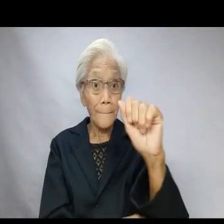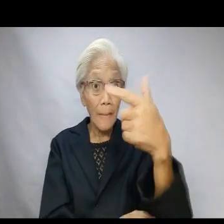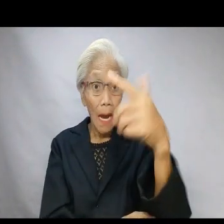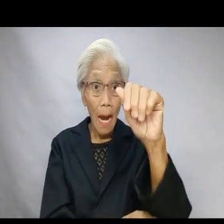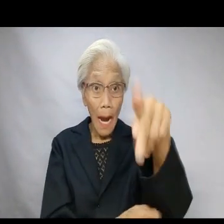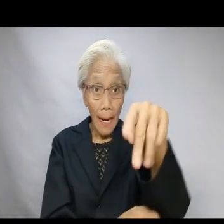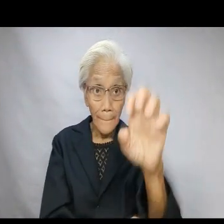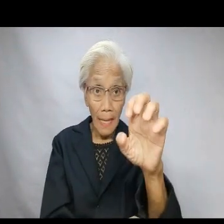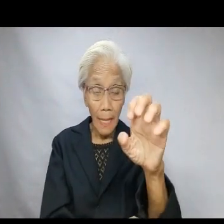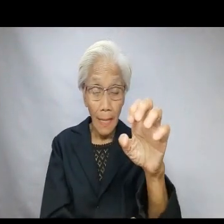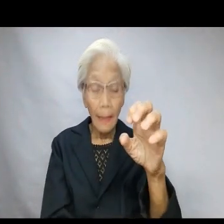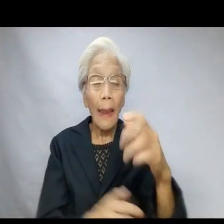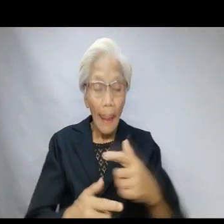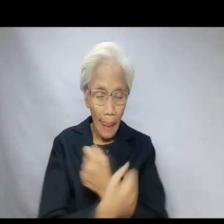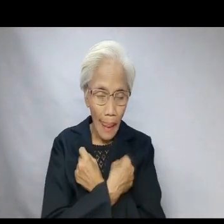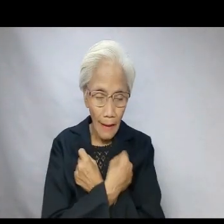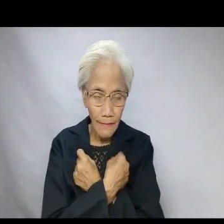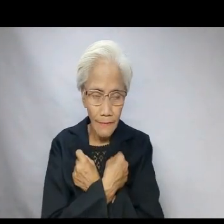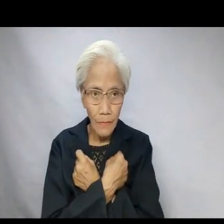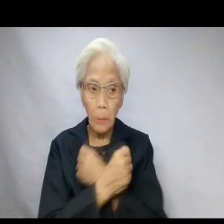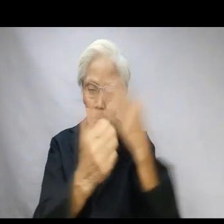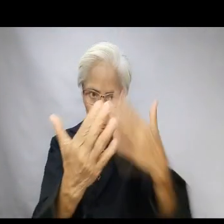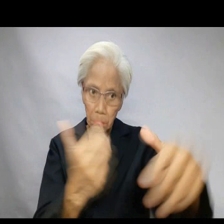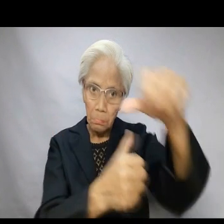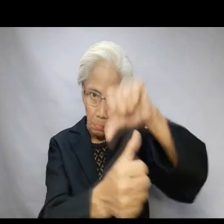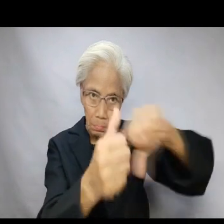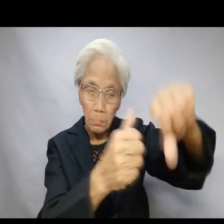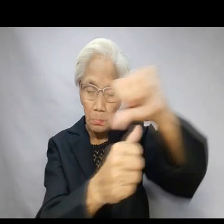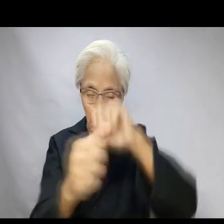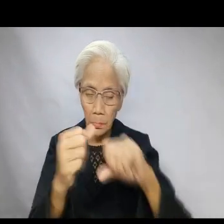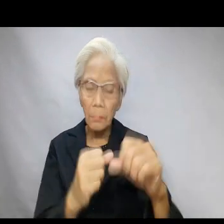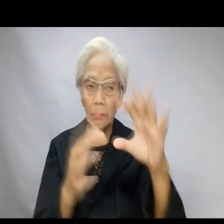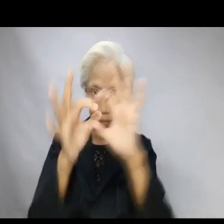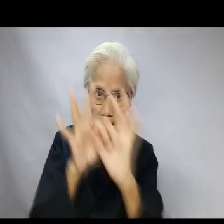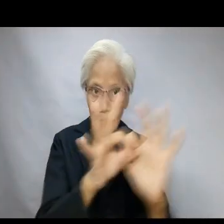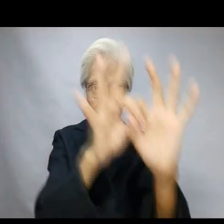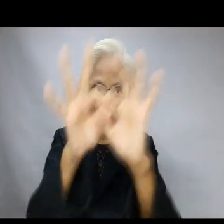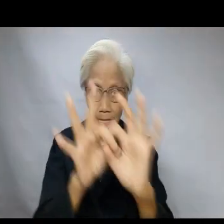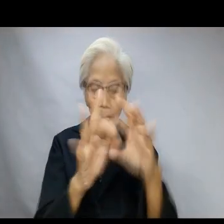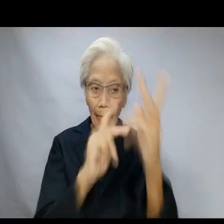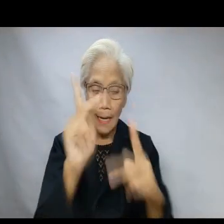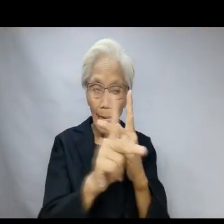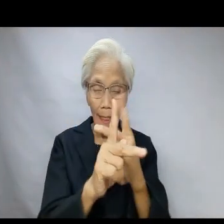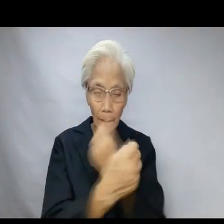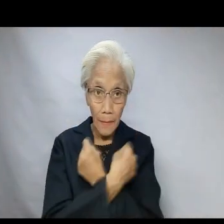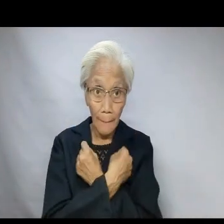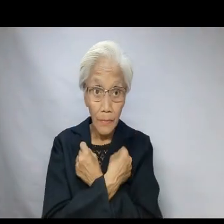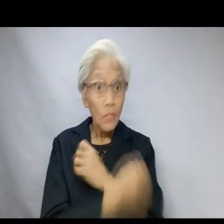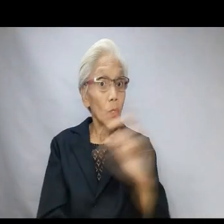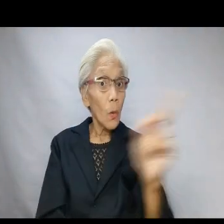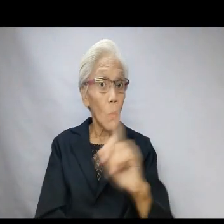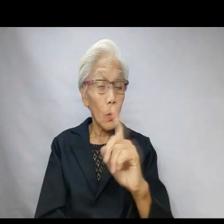love, agape love, pag-ibig, or the indwelling pakikiisa kind of